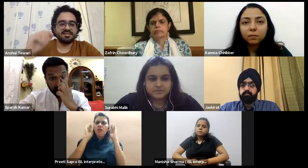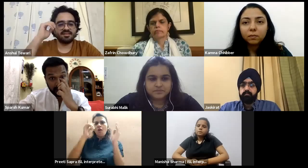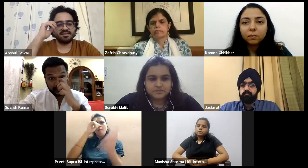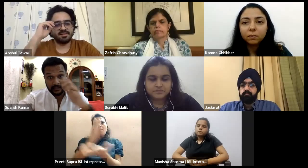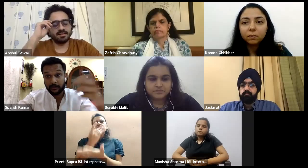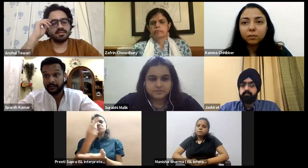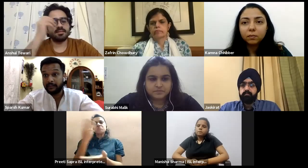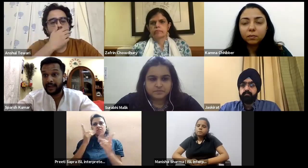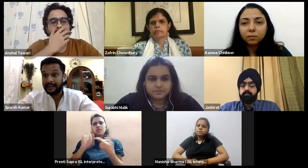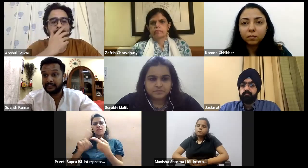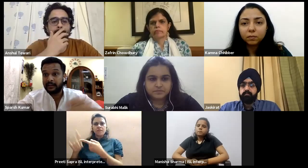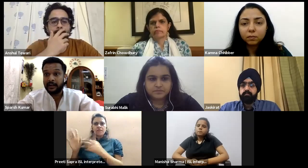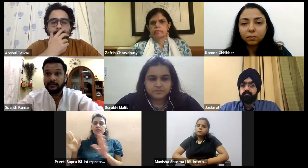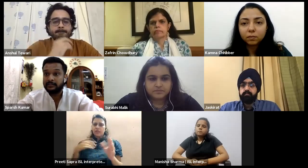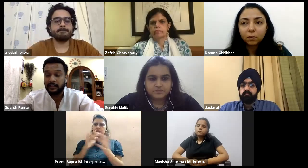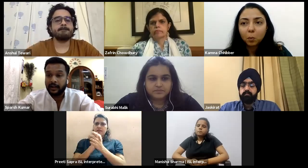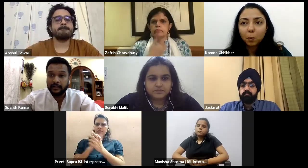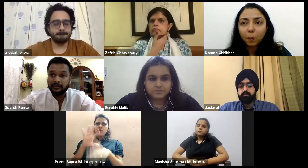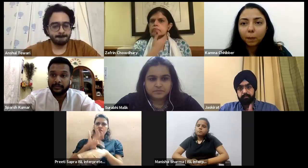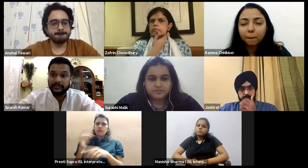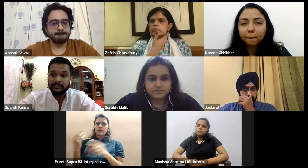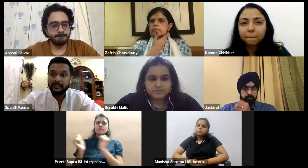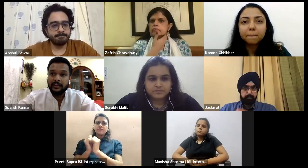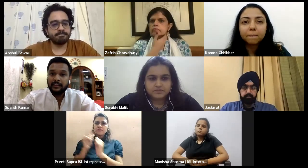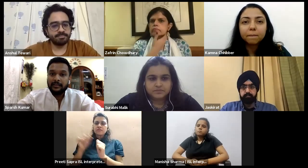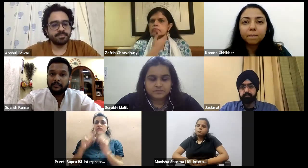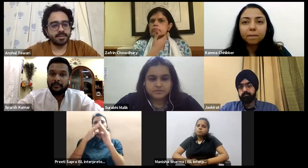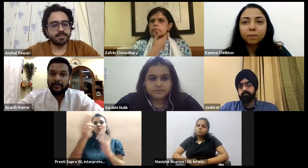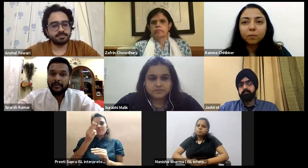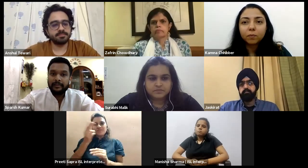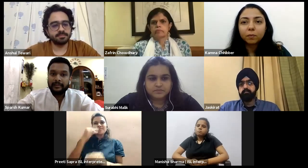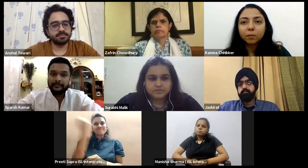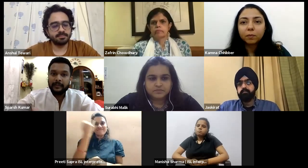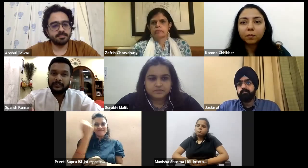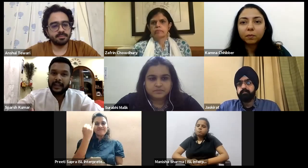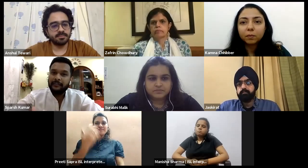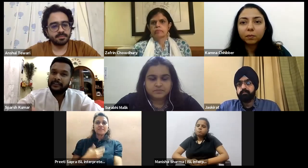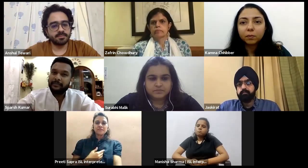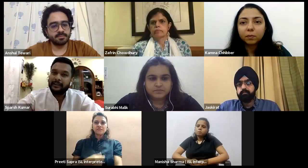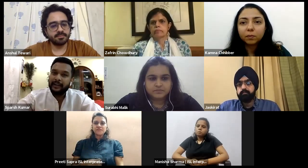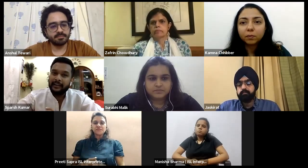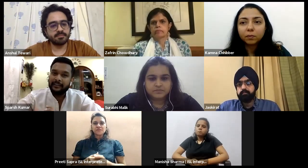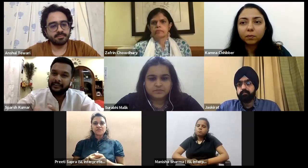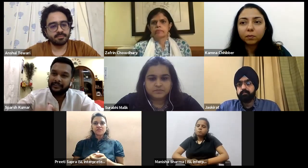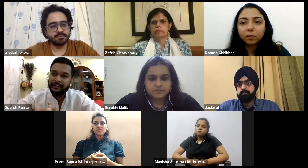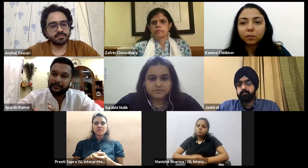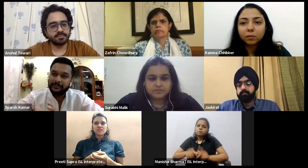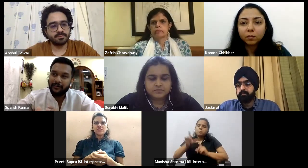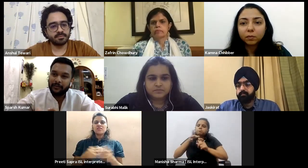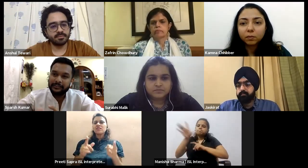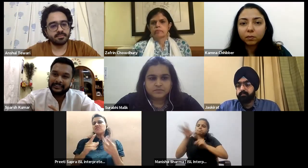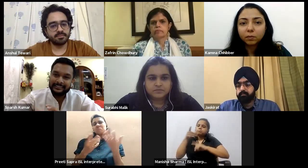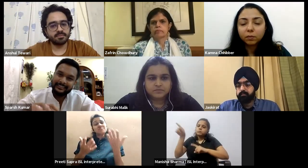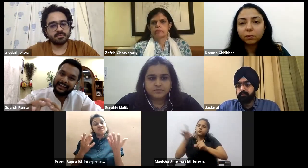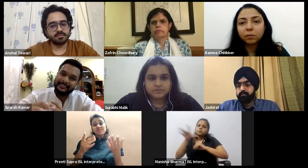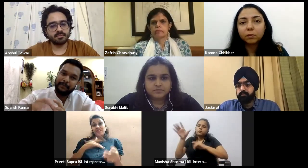friends started getting kicked out of their flats in rental spaces. Yeah. But it was kind of expected. I really feel it was